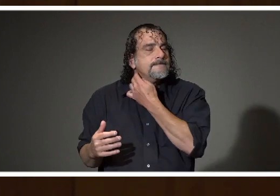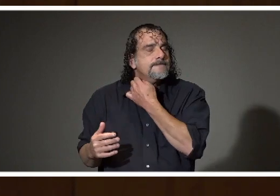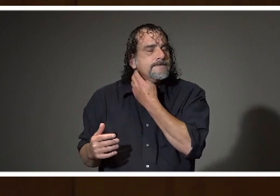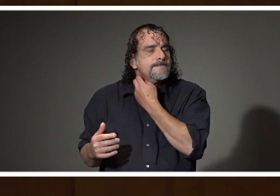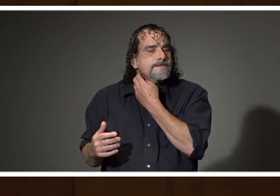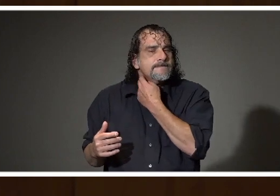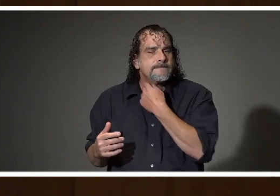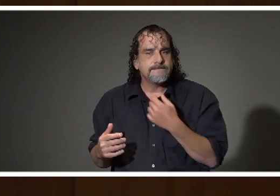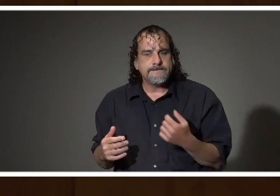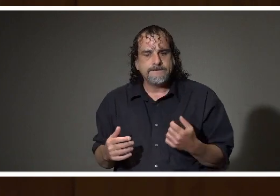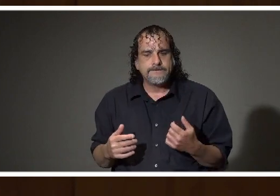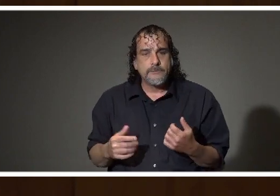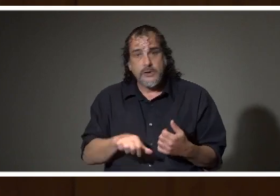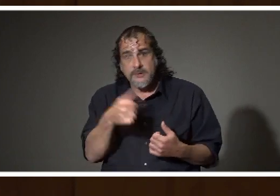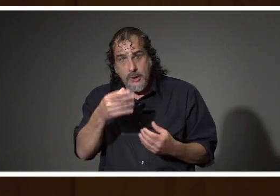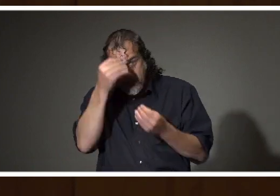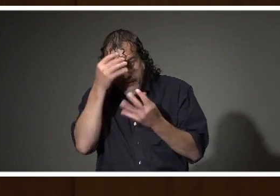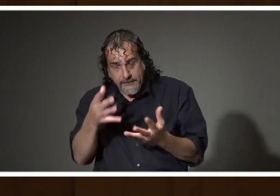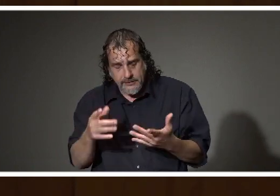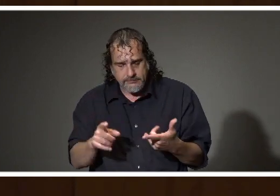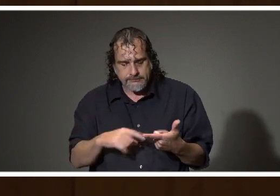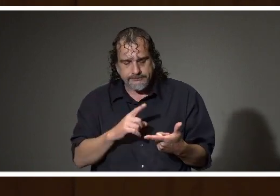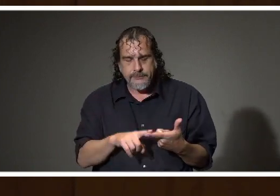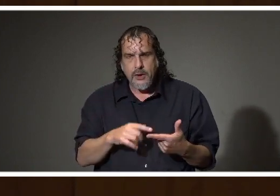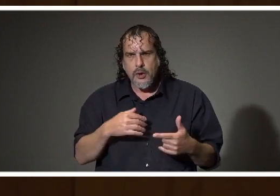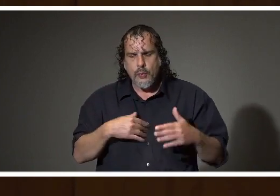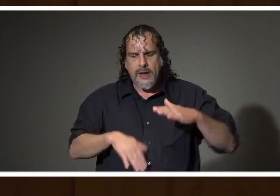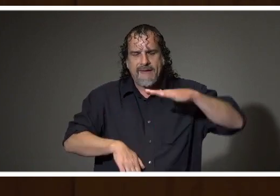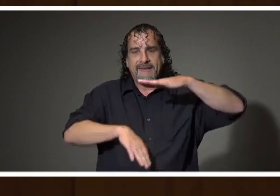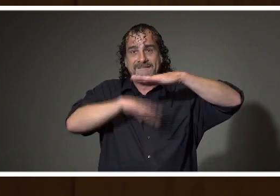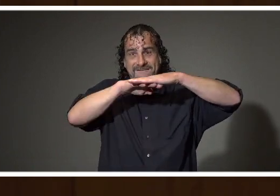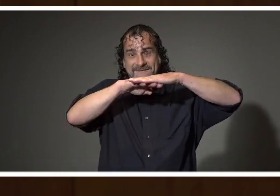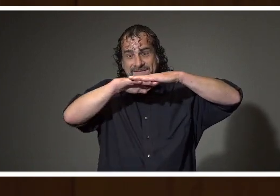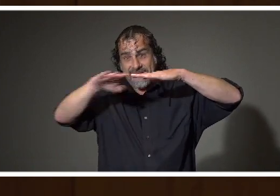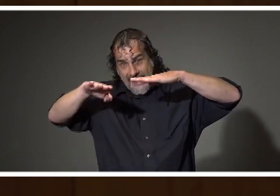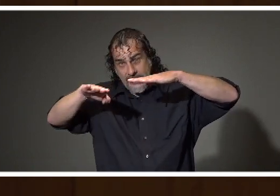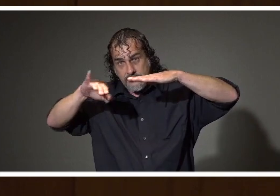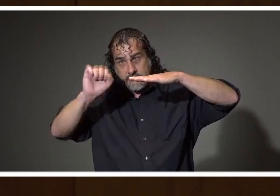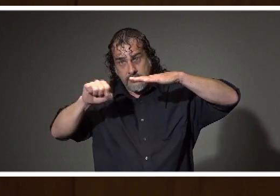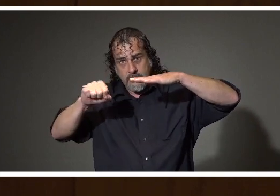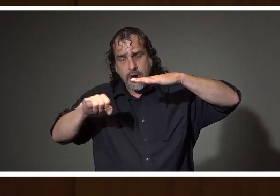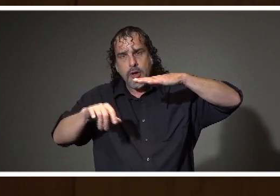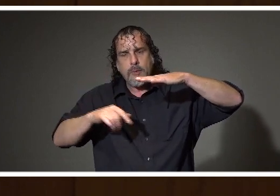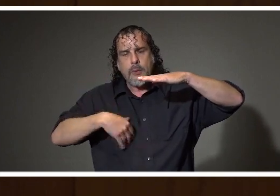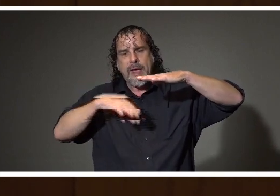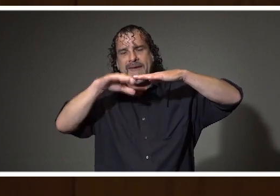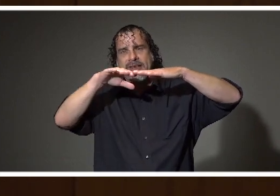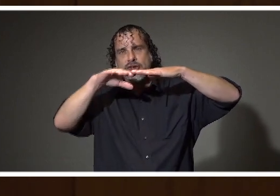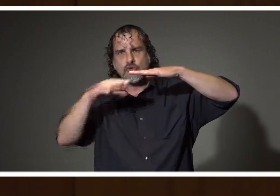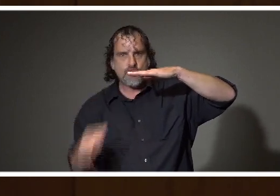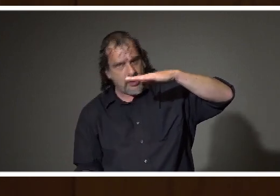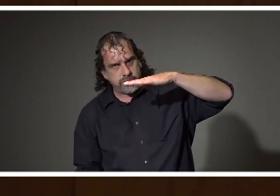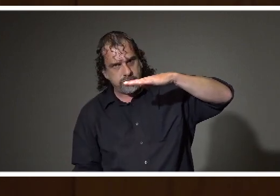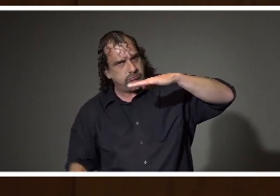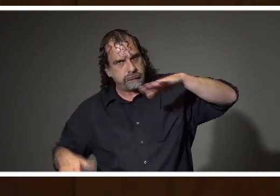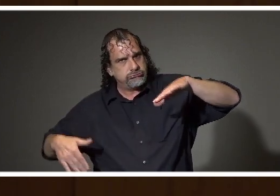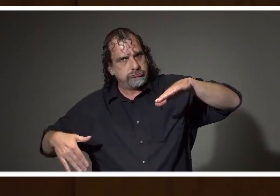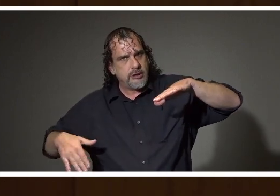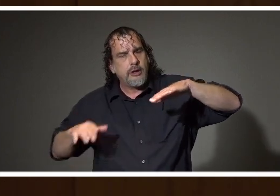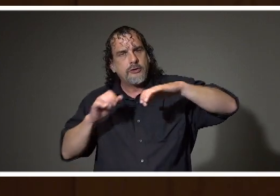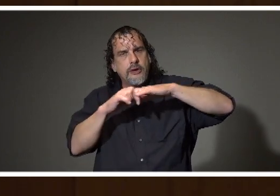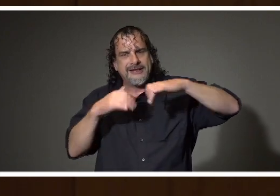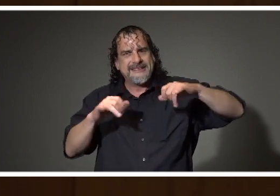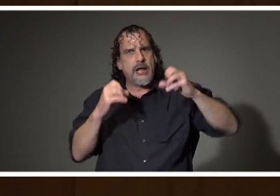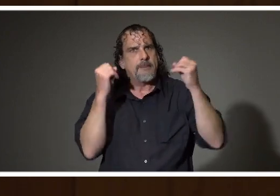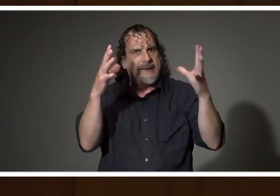quick messages to share. We have flattened the curve, which is fantastic, but we still haven't dropped. So there's still a lot of cases out there,